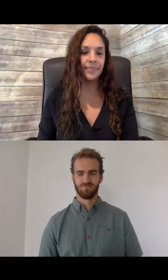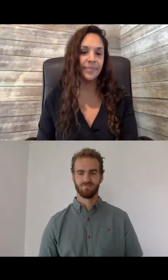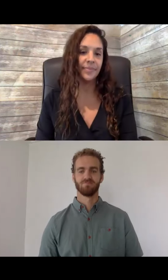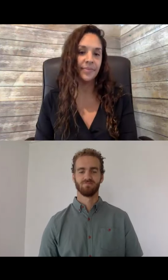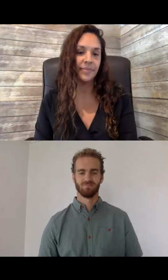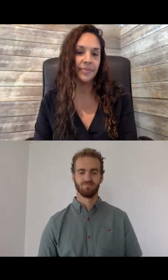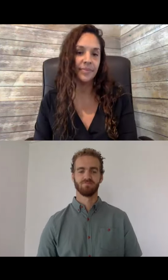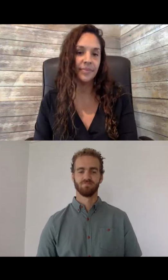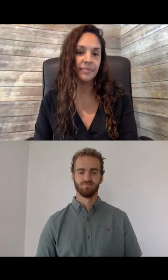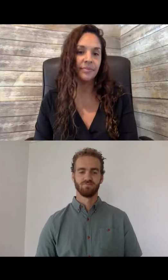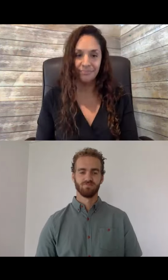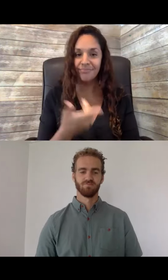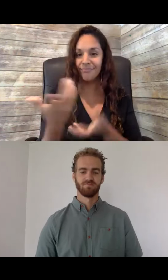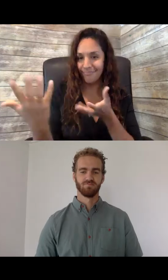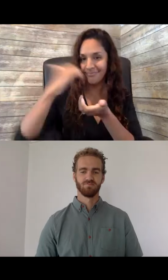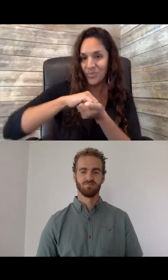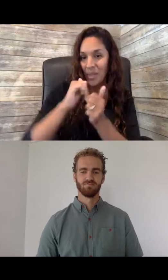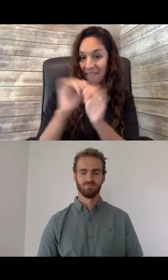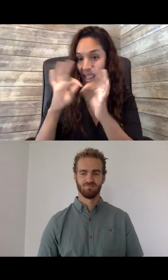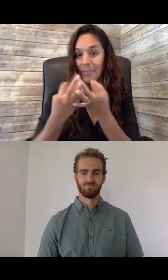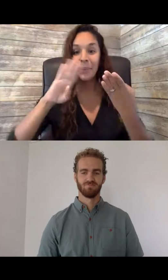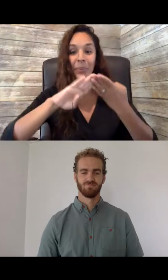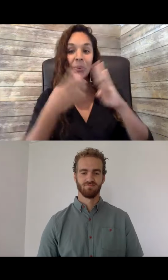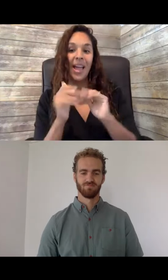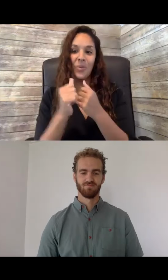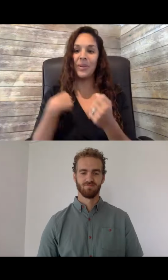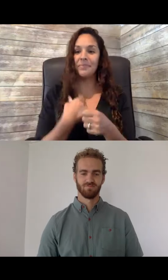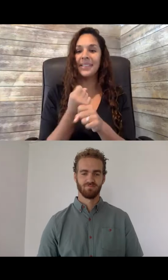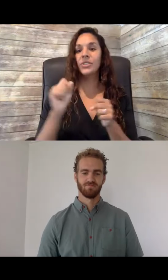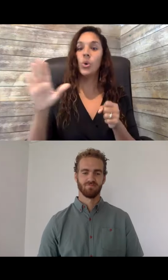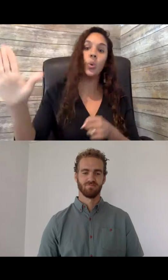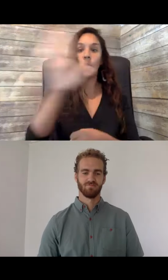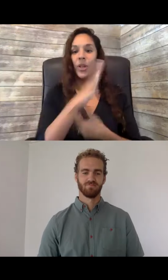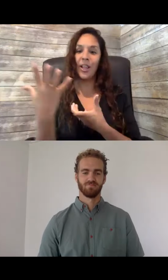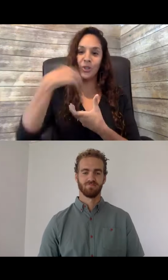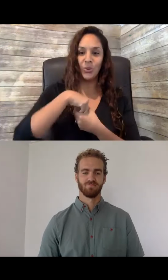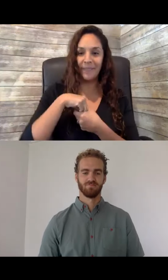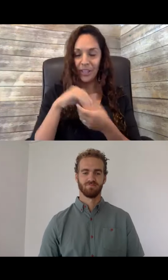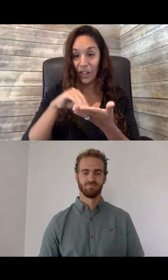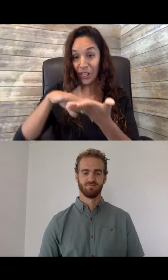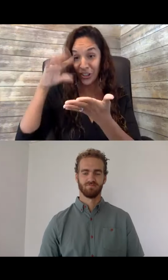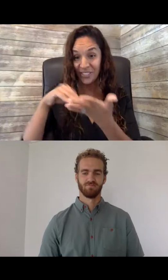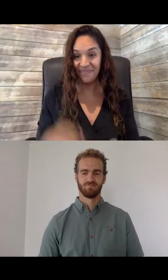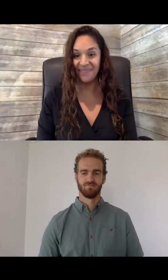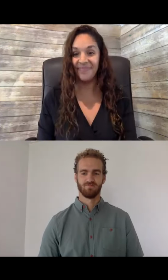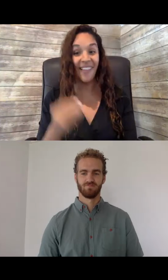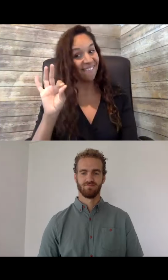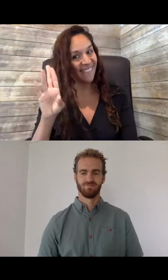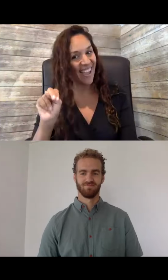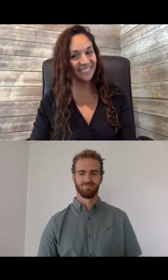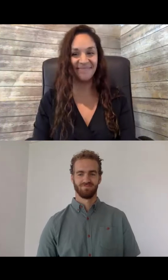Making masks. As long as it's appropriate, we want to make sure that it's creative. Collaborate with families. How can we make